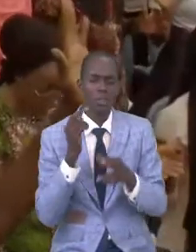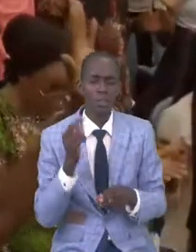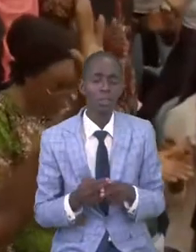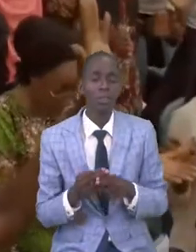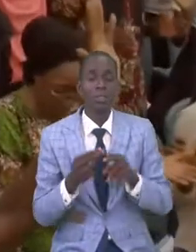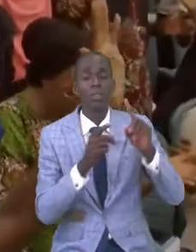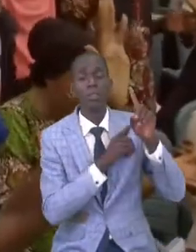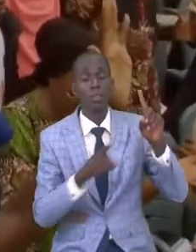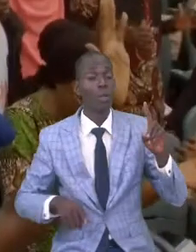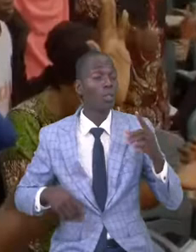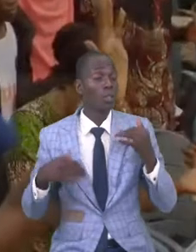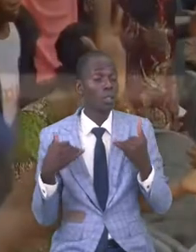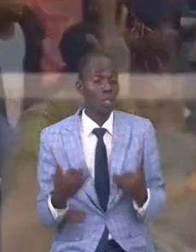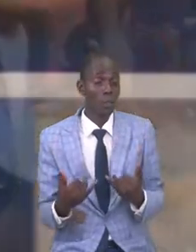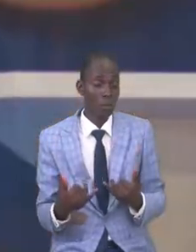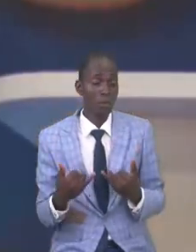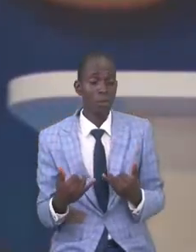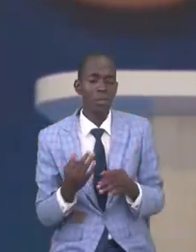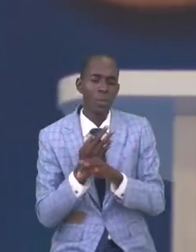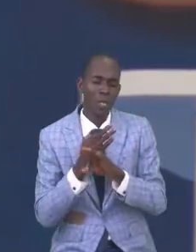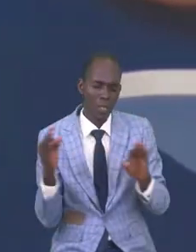Lord, now, free.